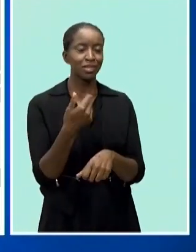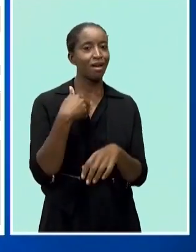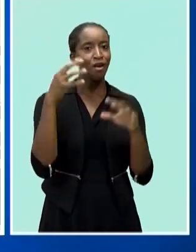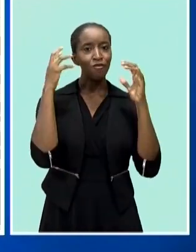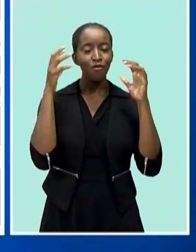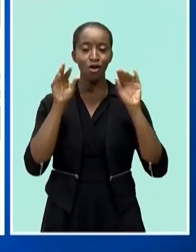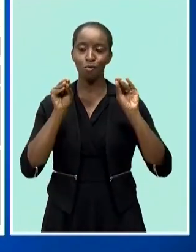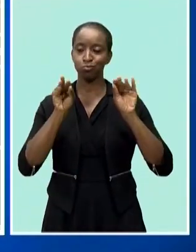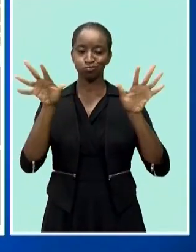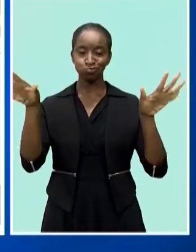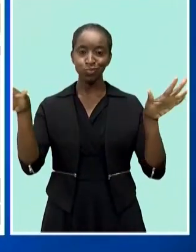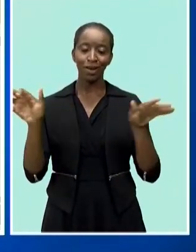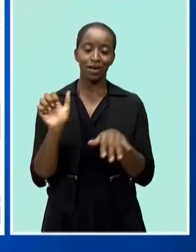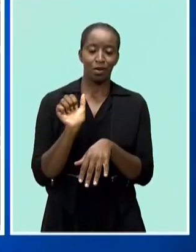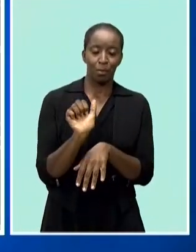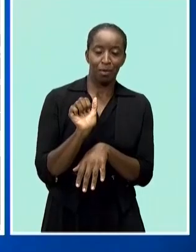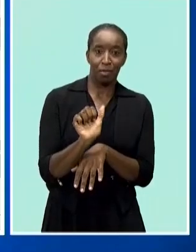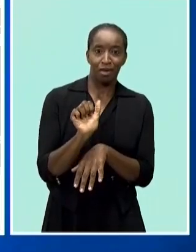And it has a horn.